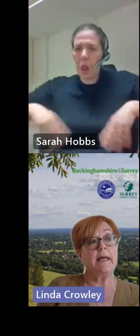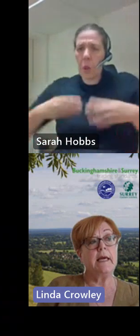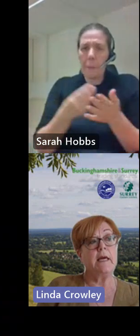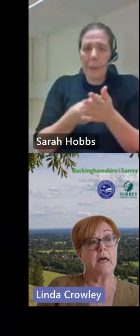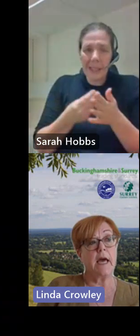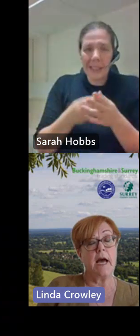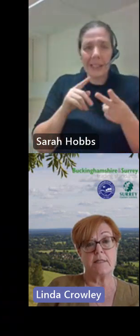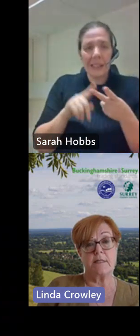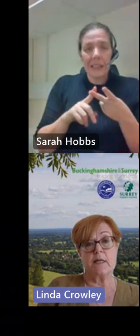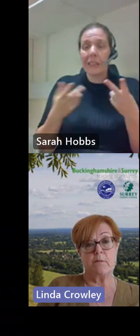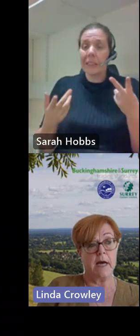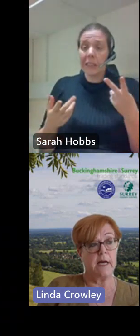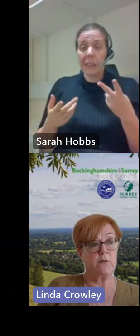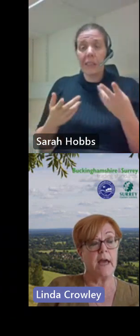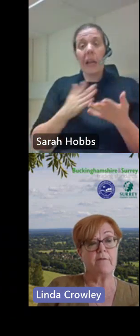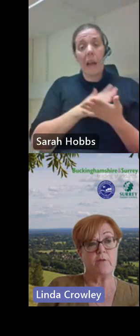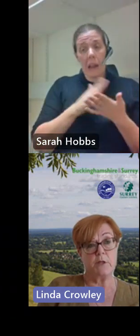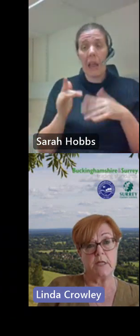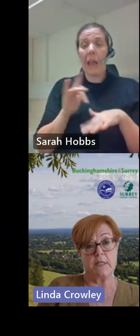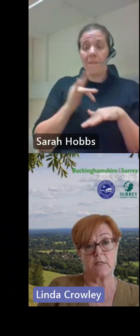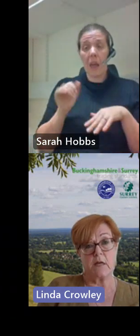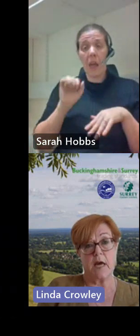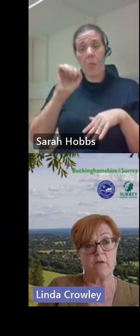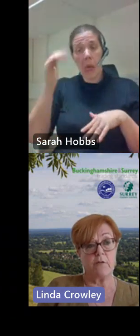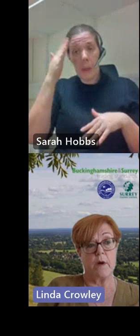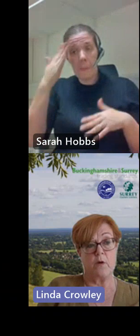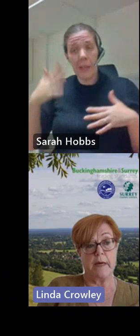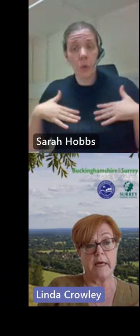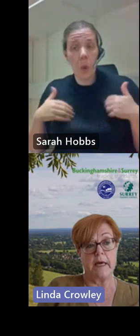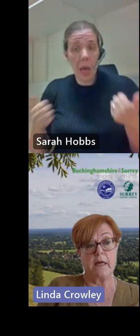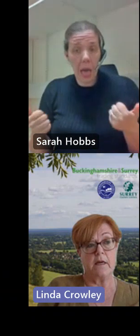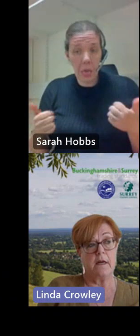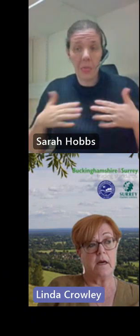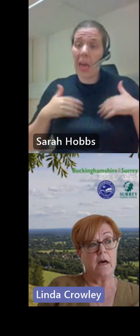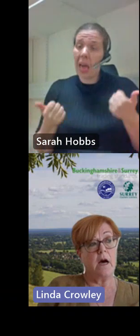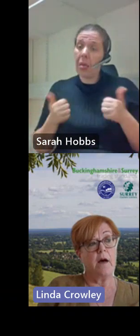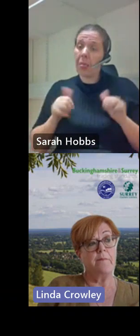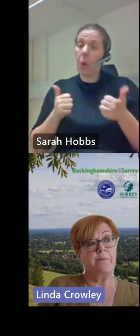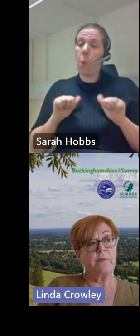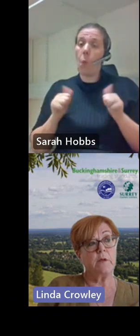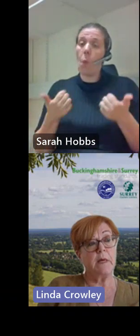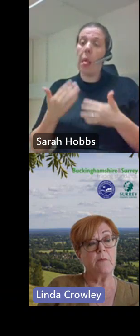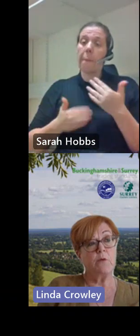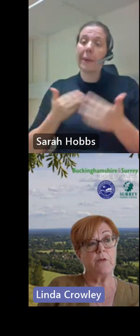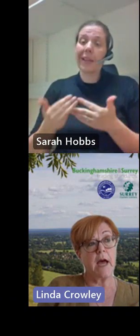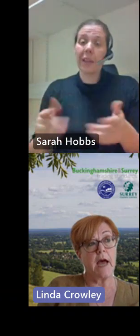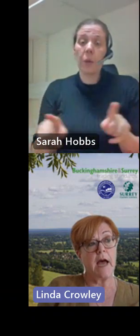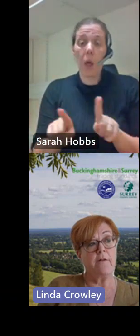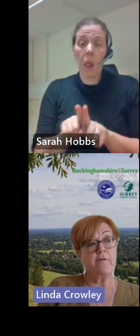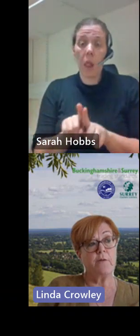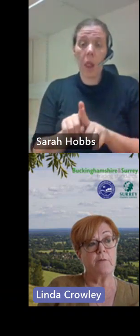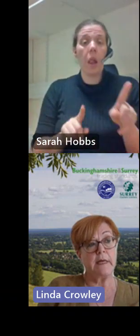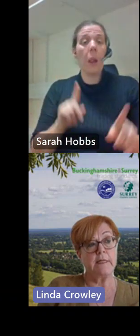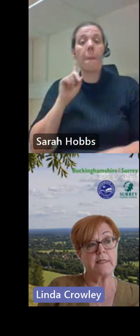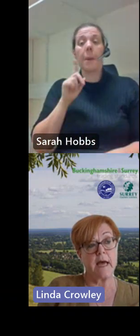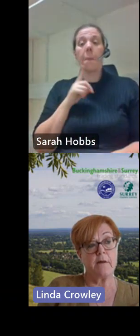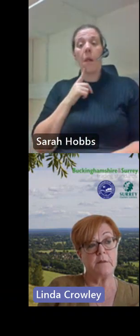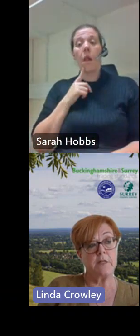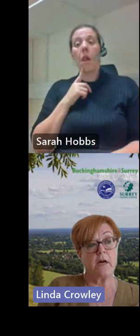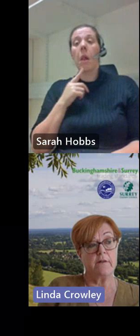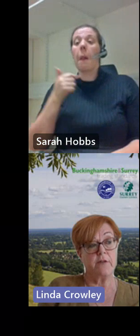but clearly it has an impact on everybody's health and well-being. People that have